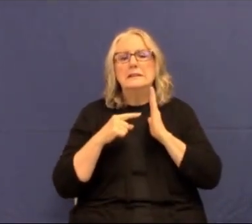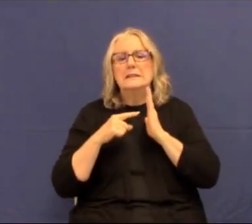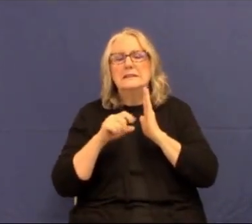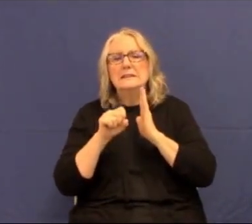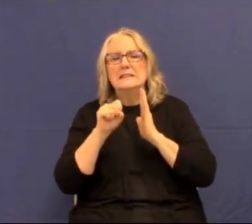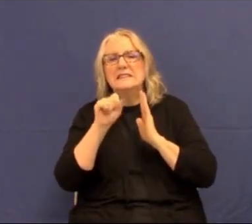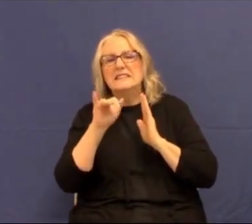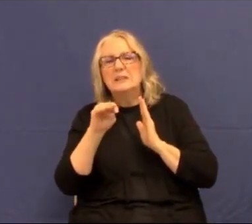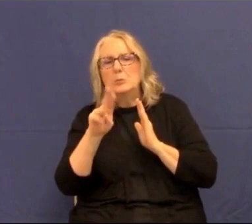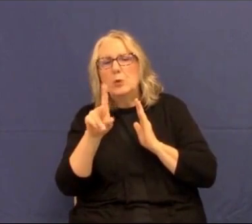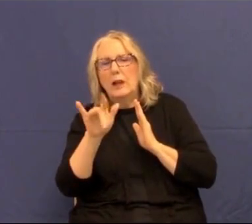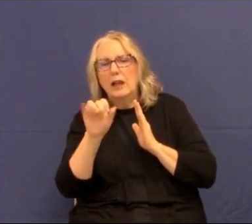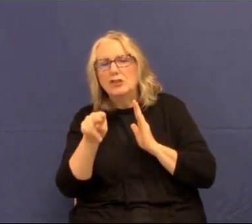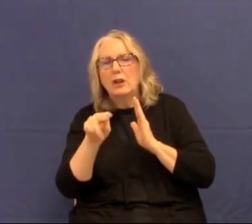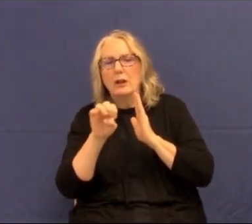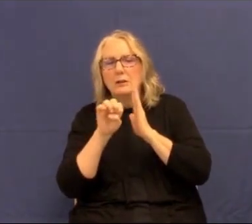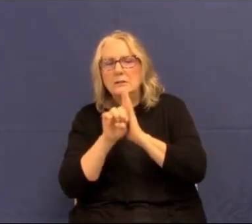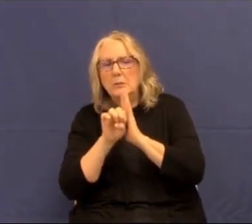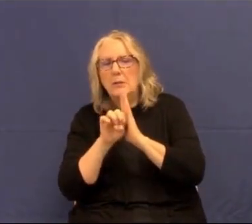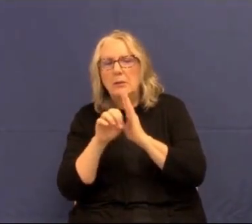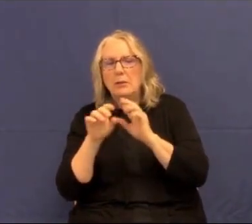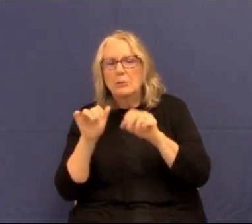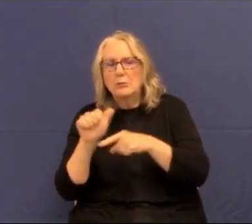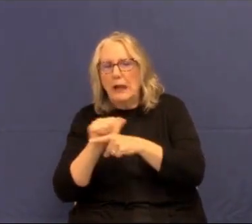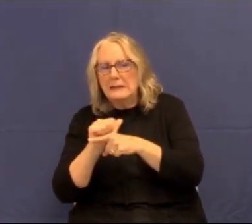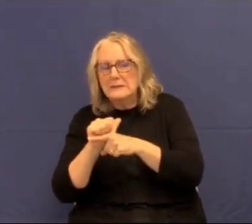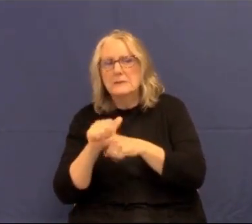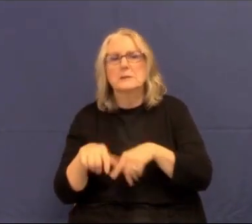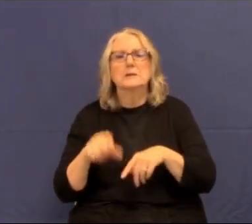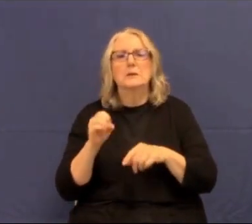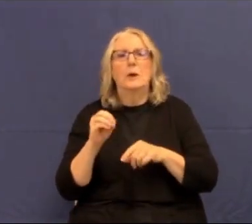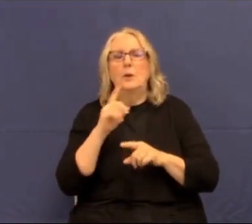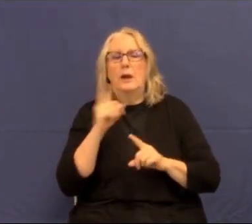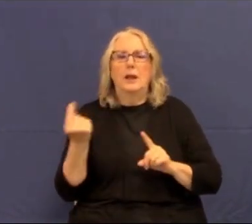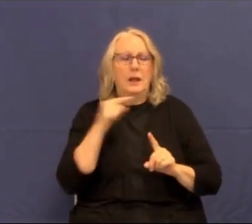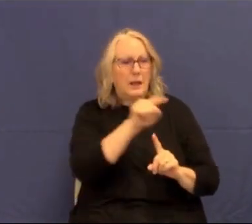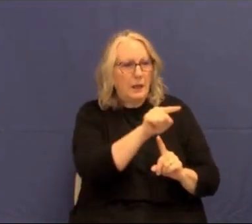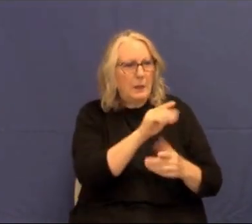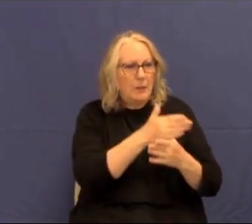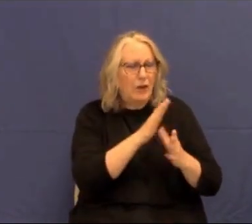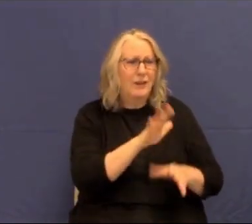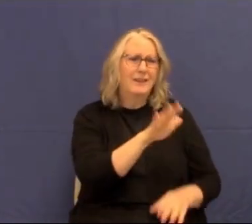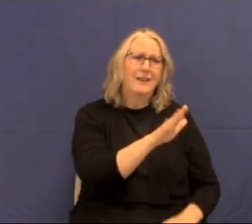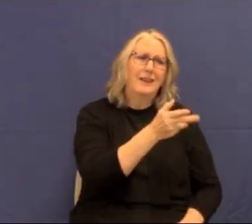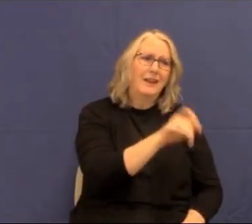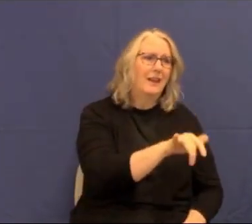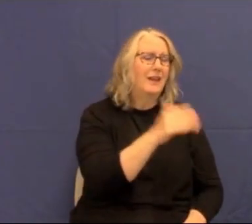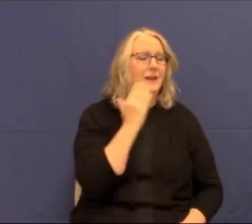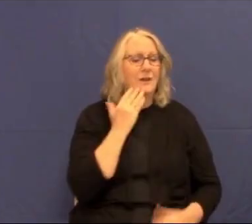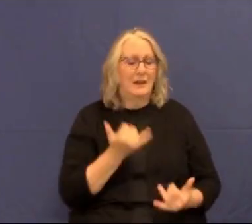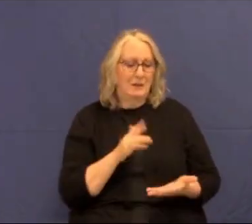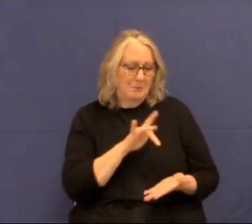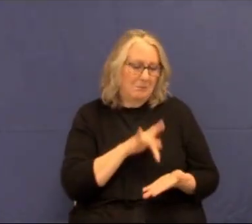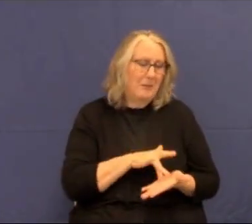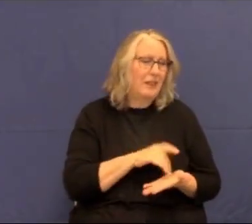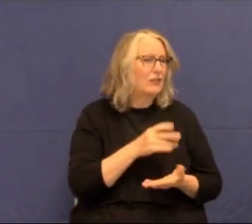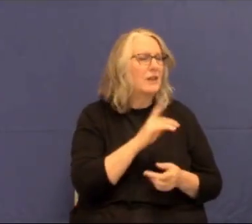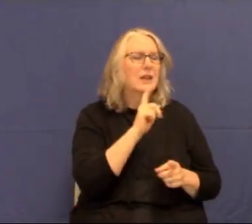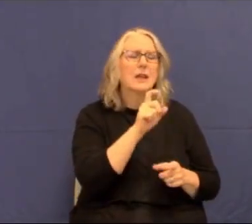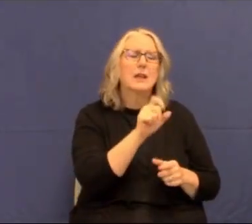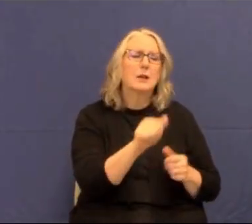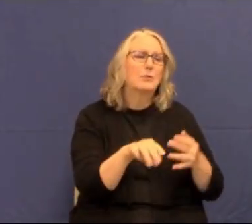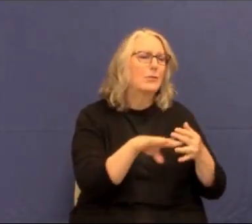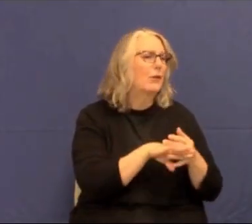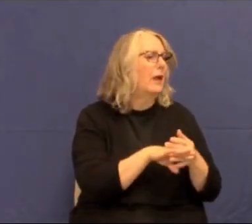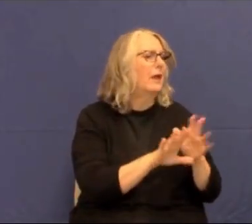thing. And so this kind of just goes back to being open with my partner and just saying like, hey, I know it's mid shifter, but